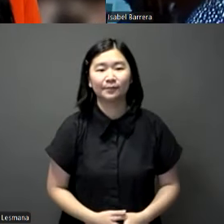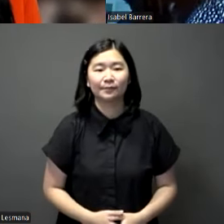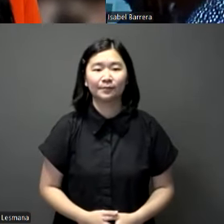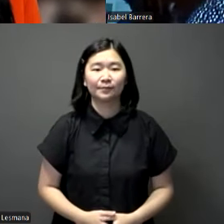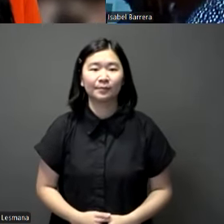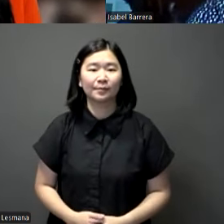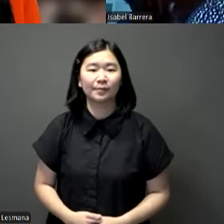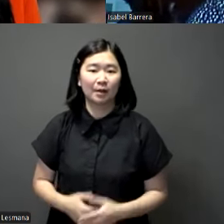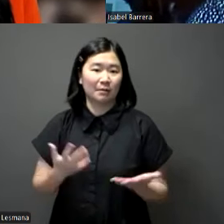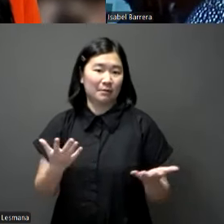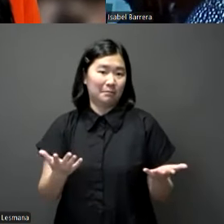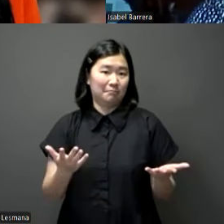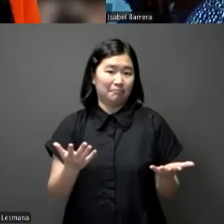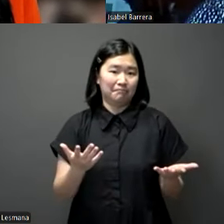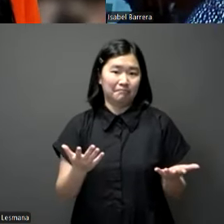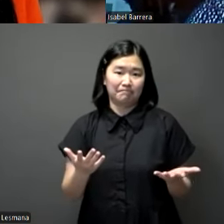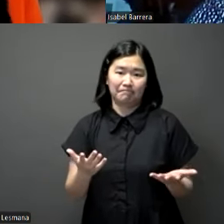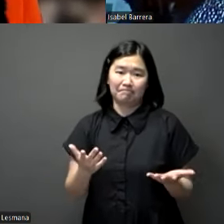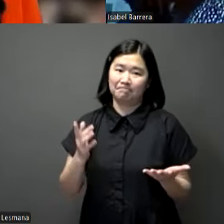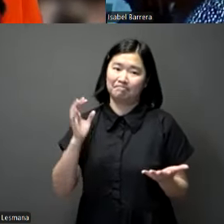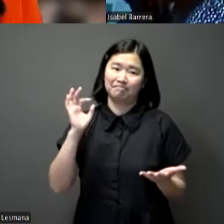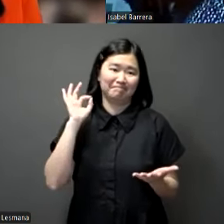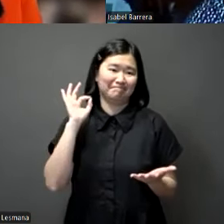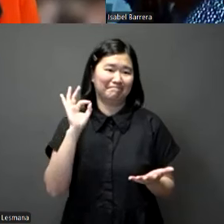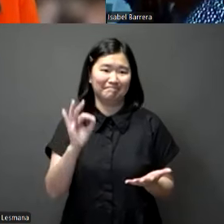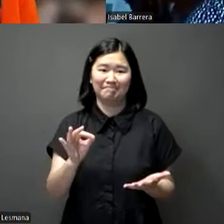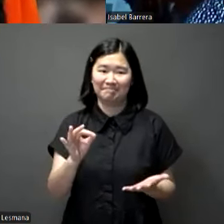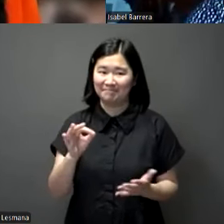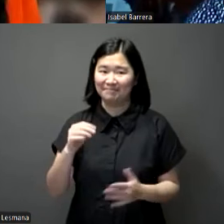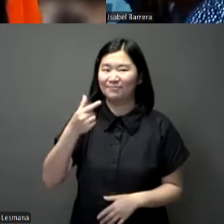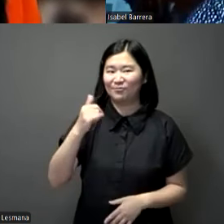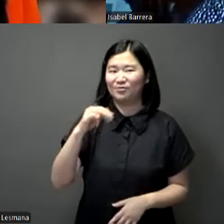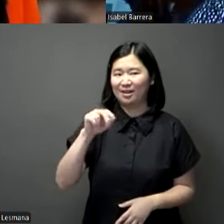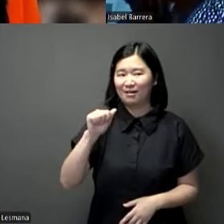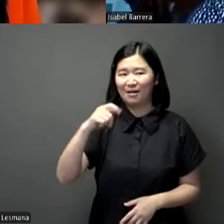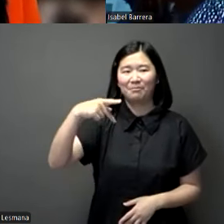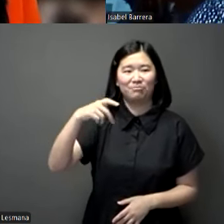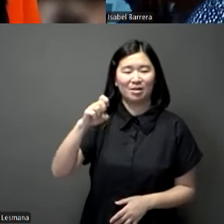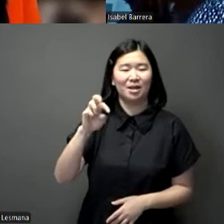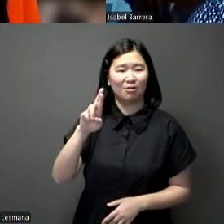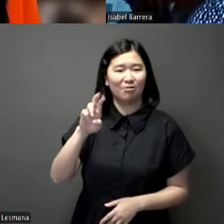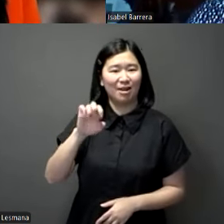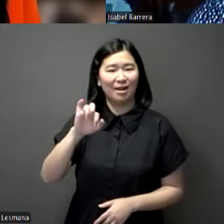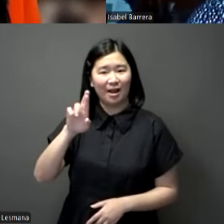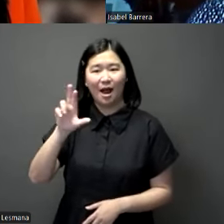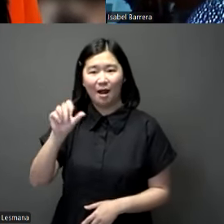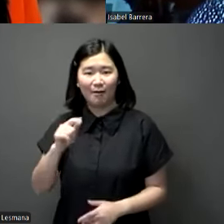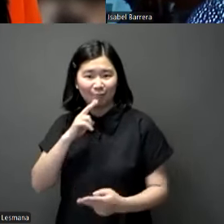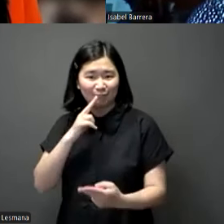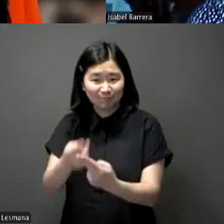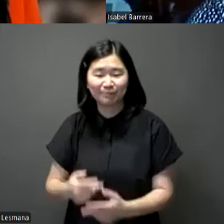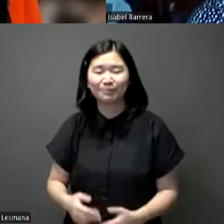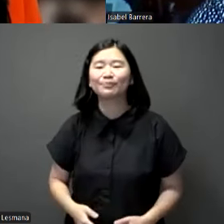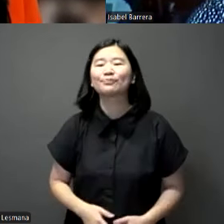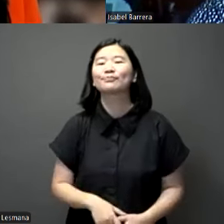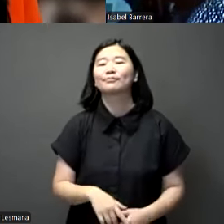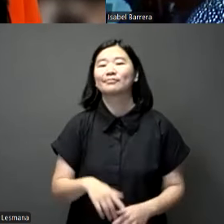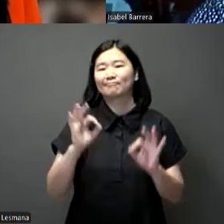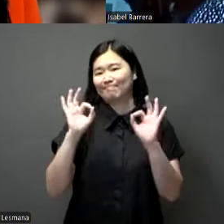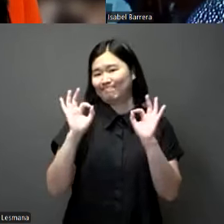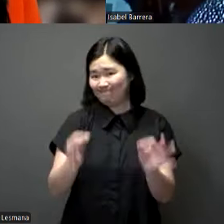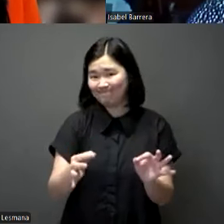We know that overall cancer is a multifactorial type of disease.